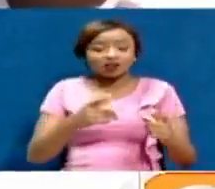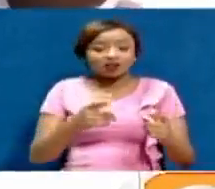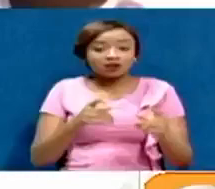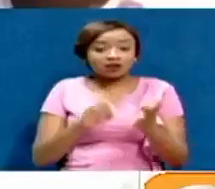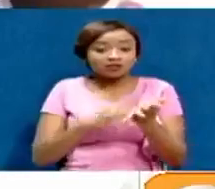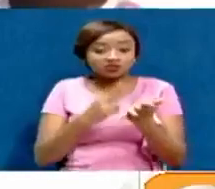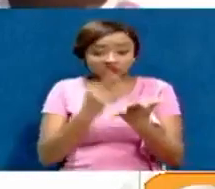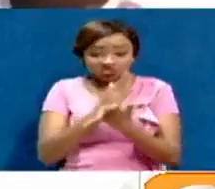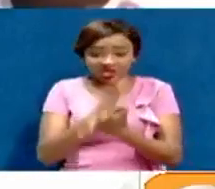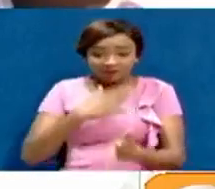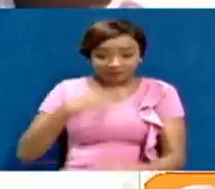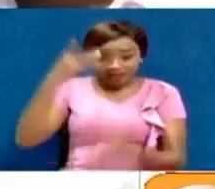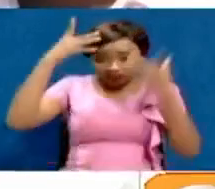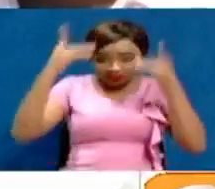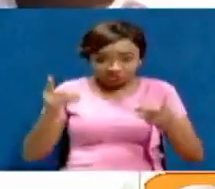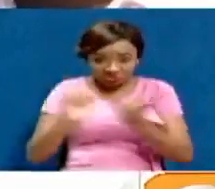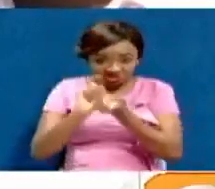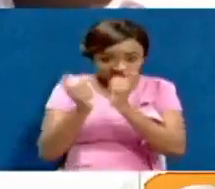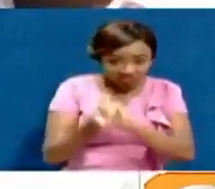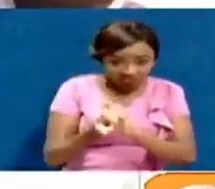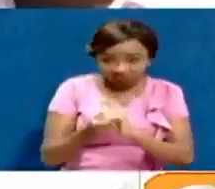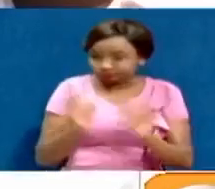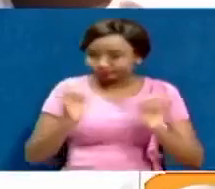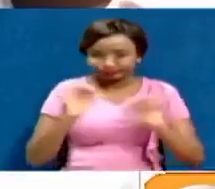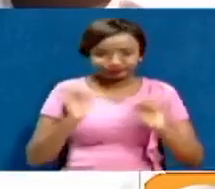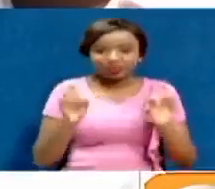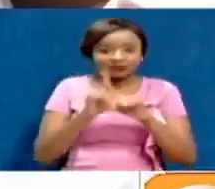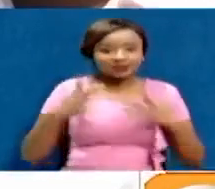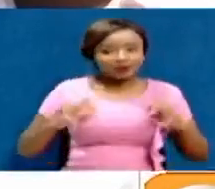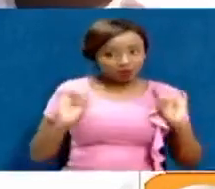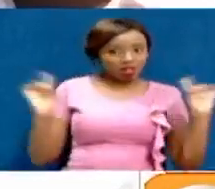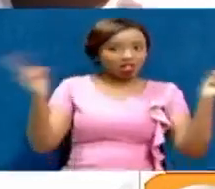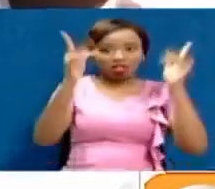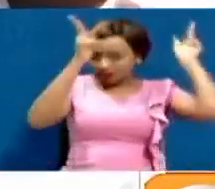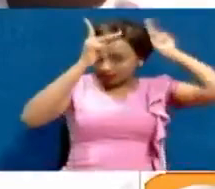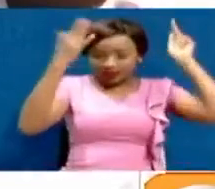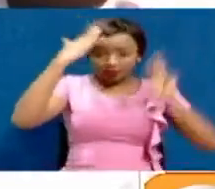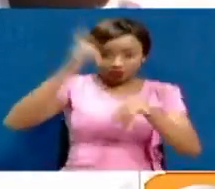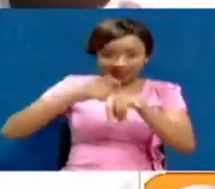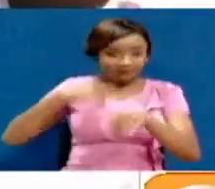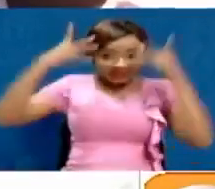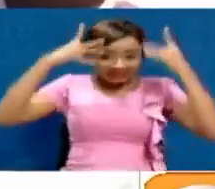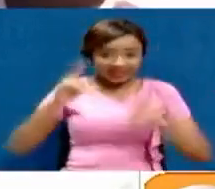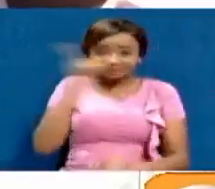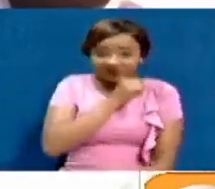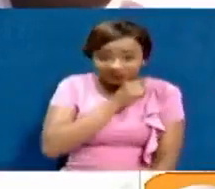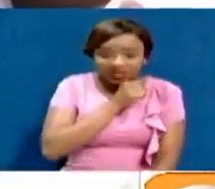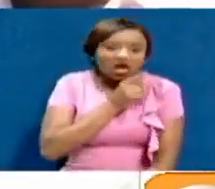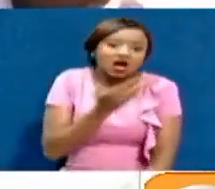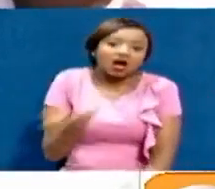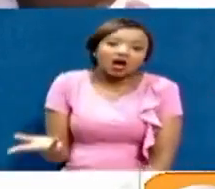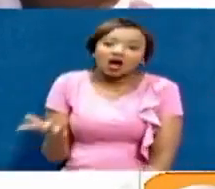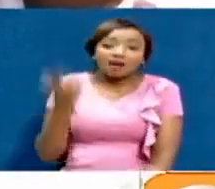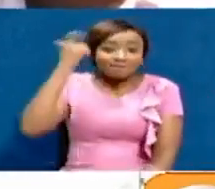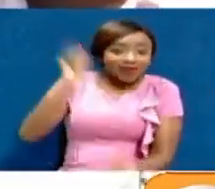wa raslimali, mimi msimamo wangu, na hata wakazi wangu Kamega wanajua kwamba mimi nikisha chukua msimamo fulani. Mimi